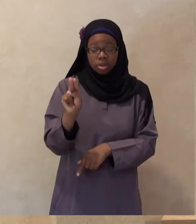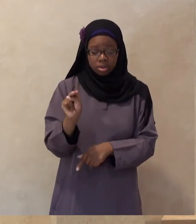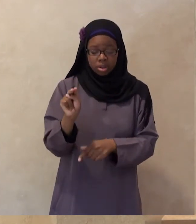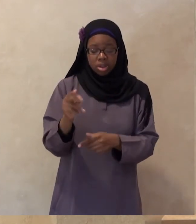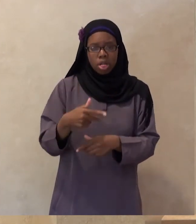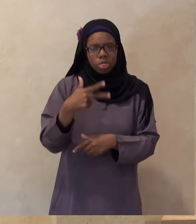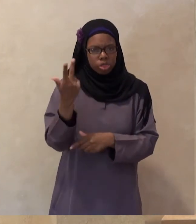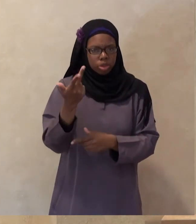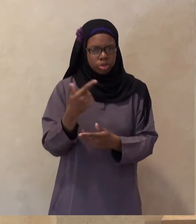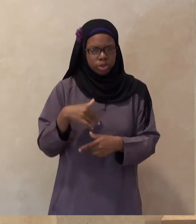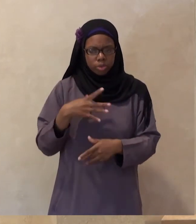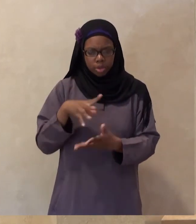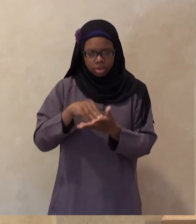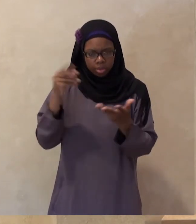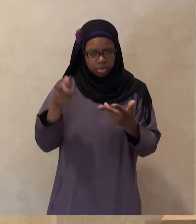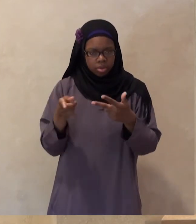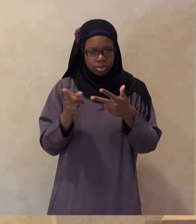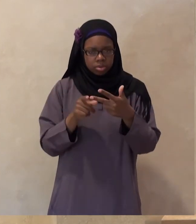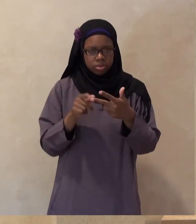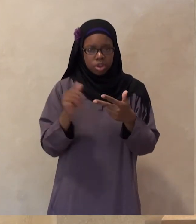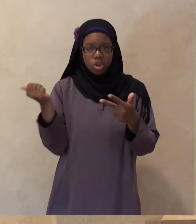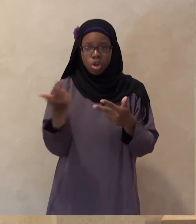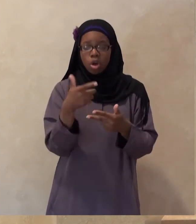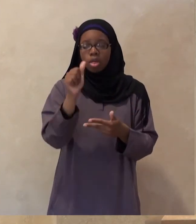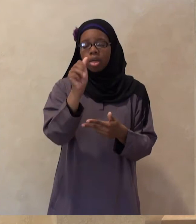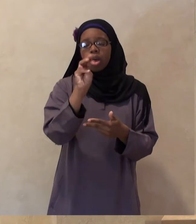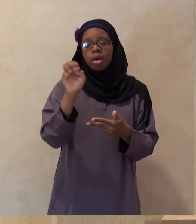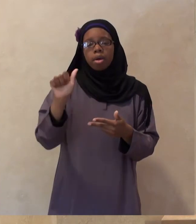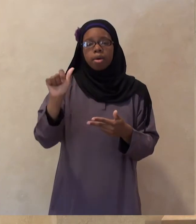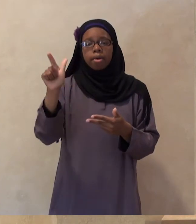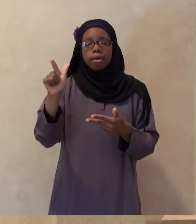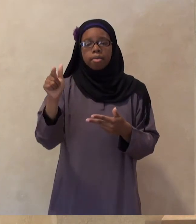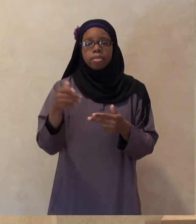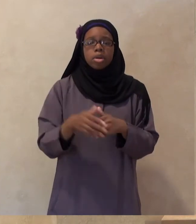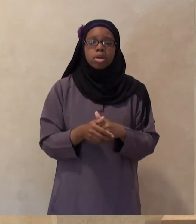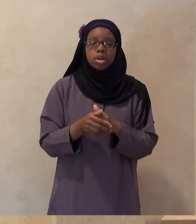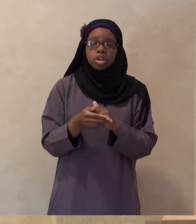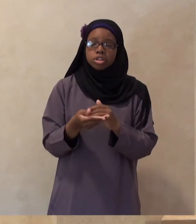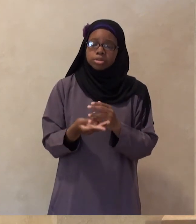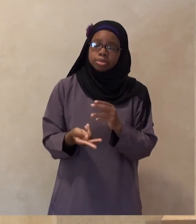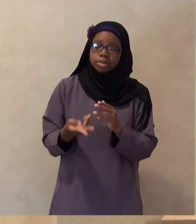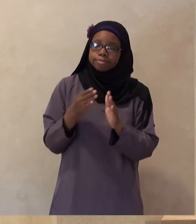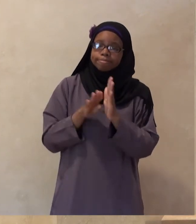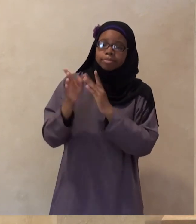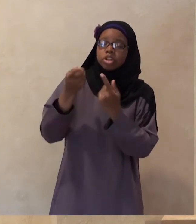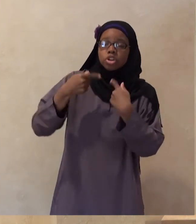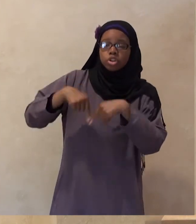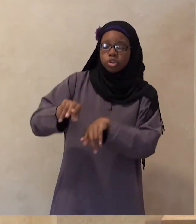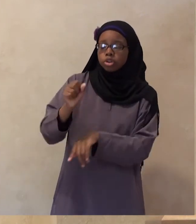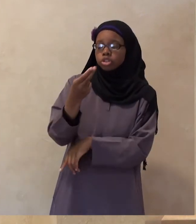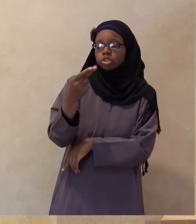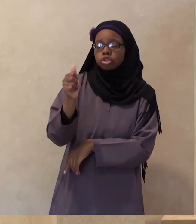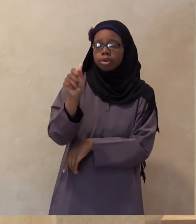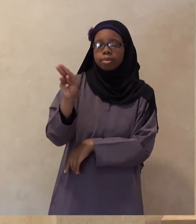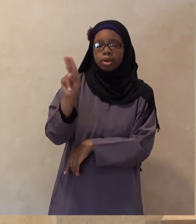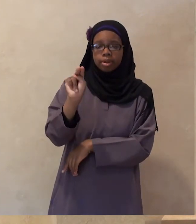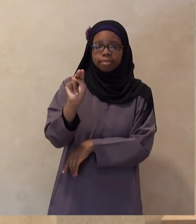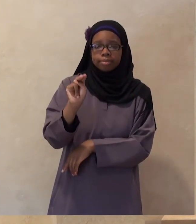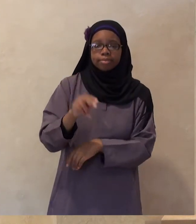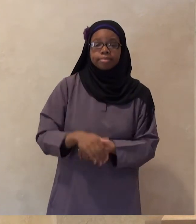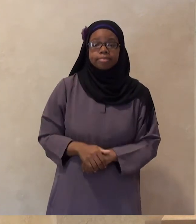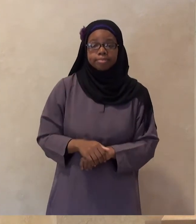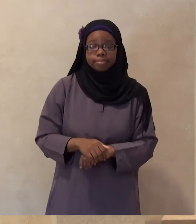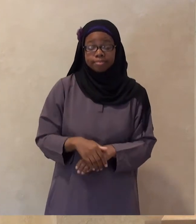is that all the amals are raised to Rabbul Alameen in the month of Sha'ban. The fourth point